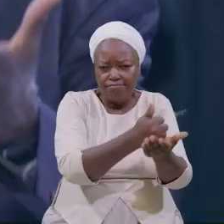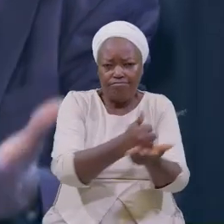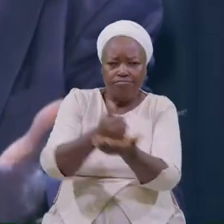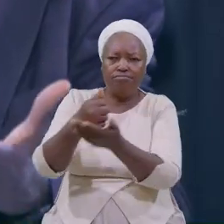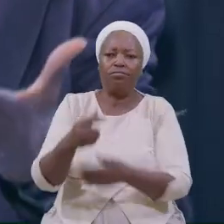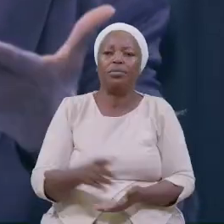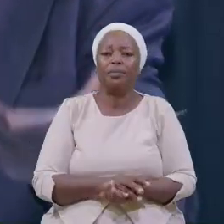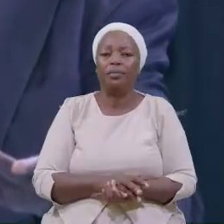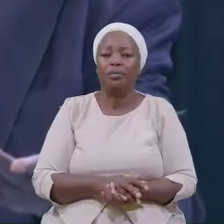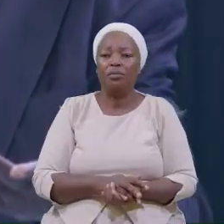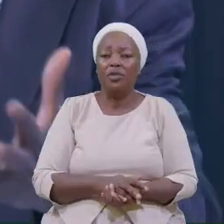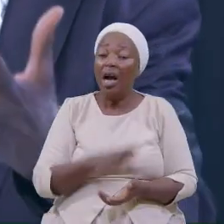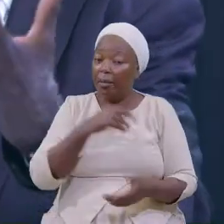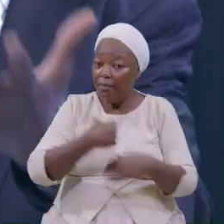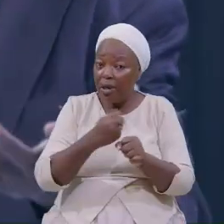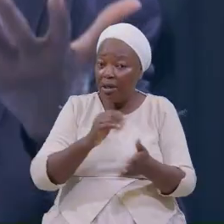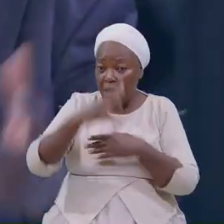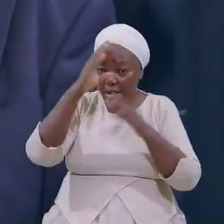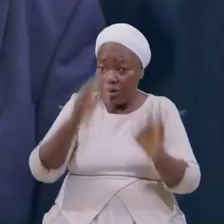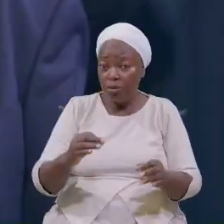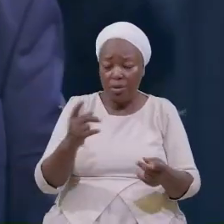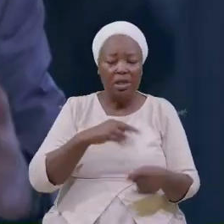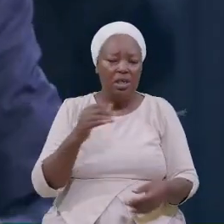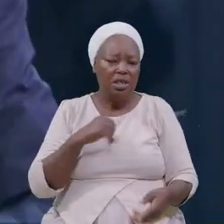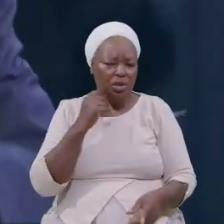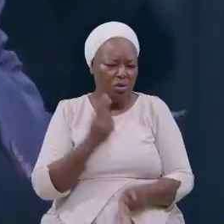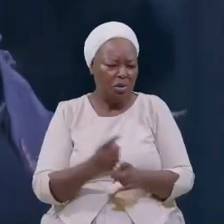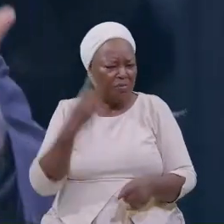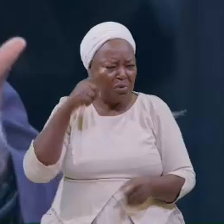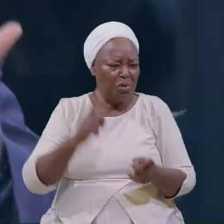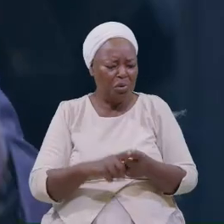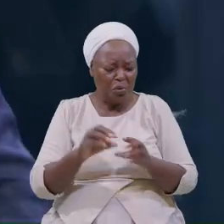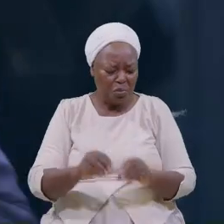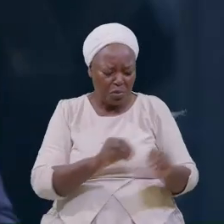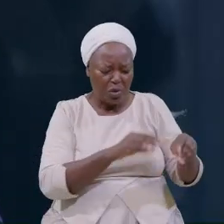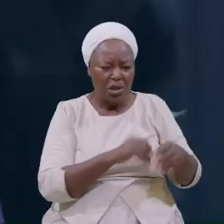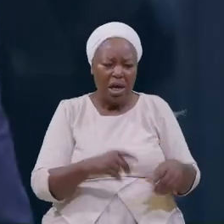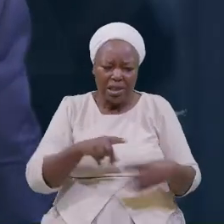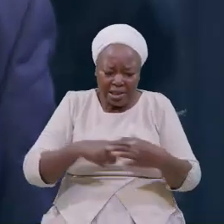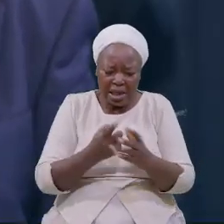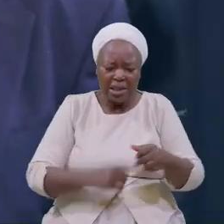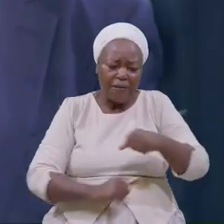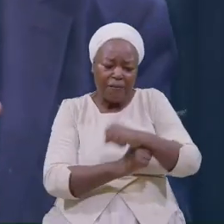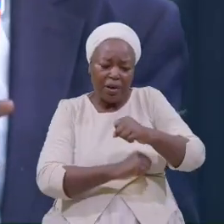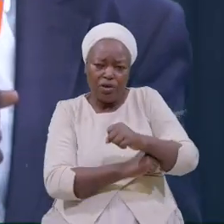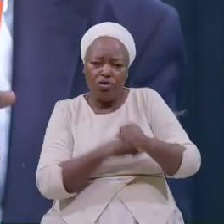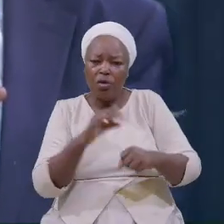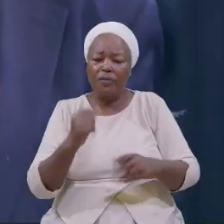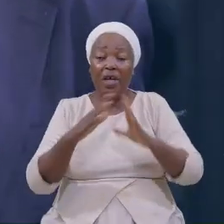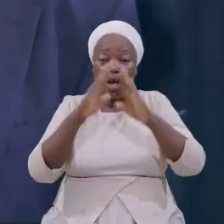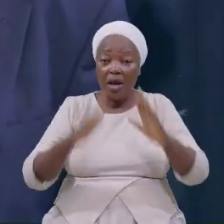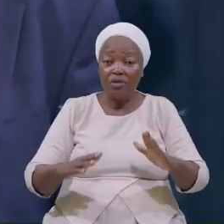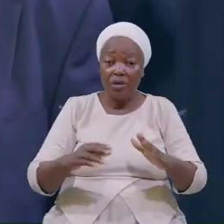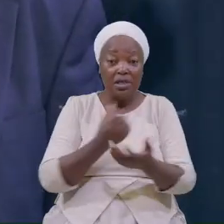Making a decision at a stadium is just like laying a foundation of a house.